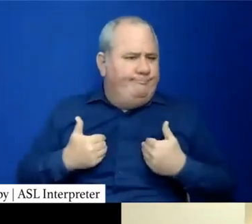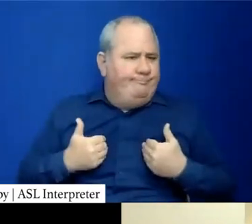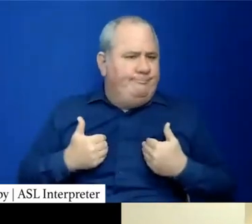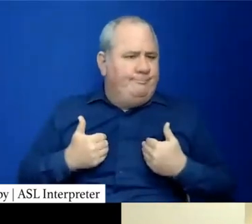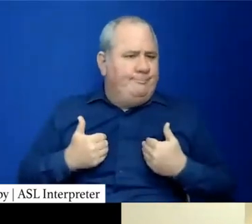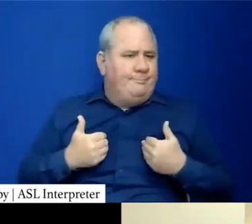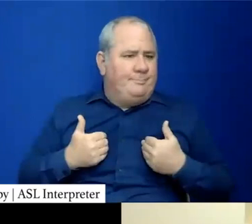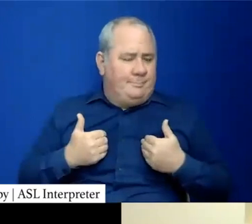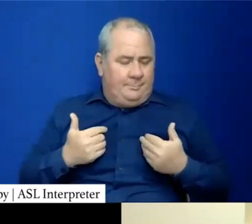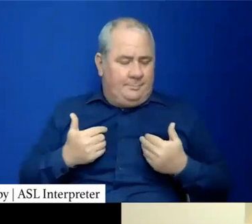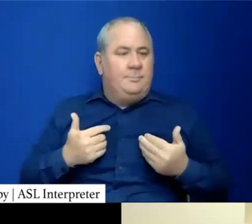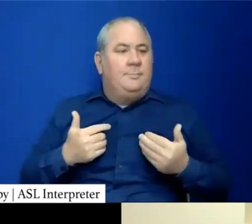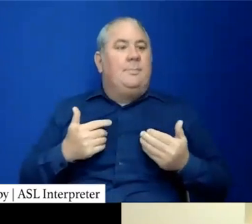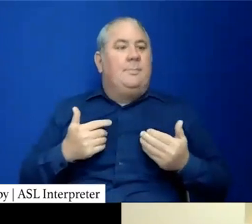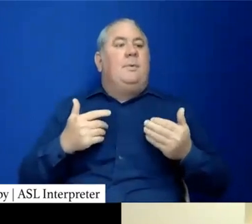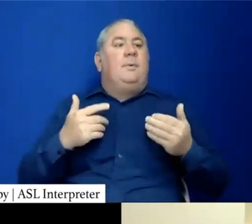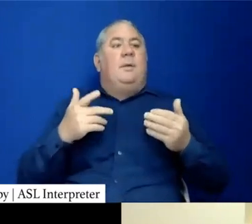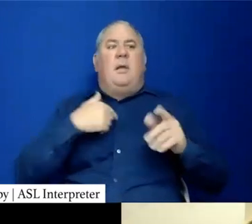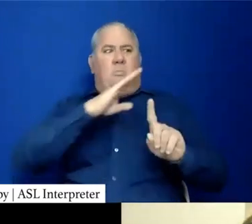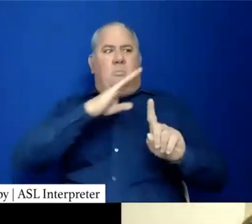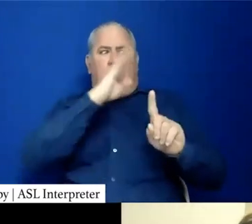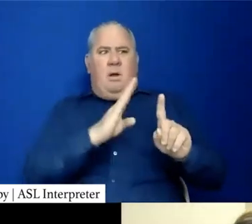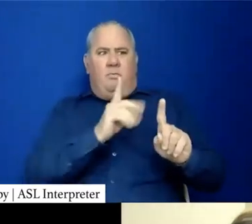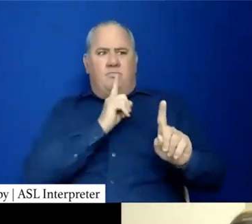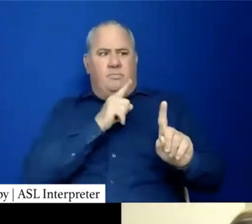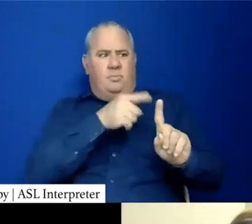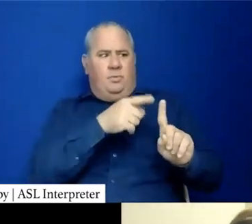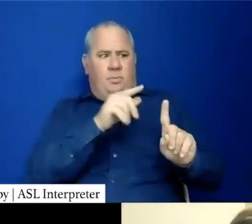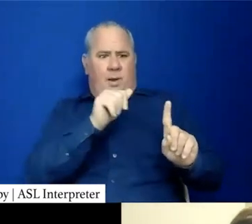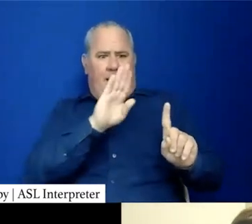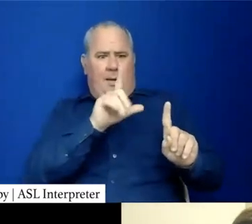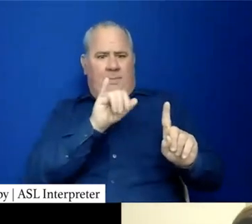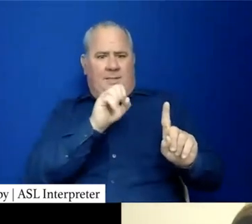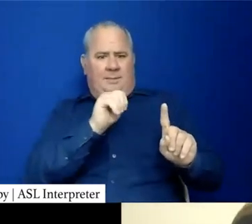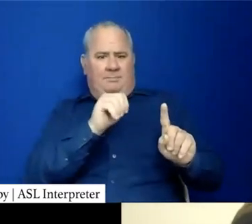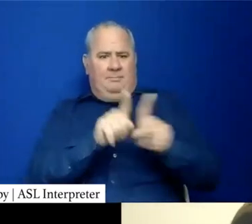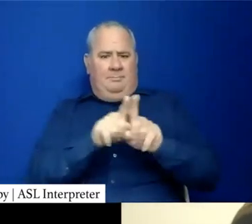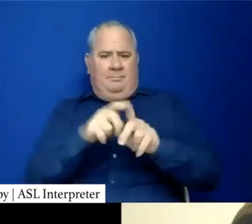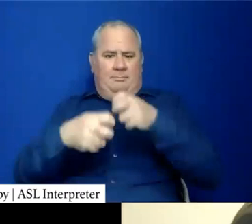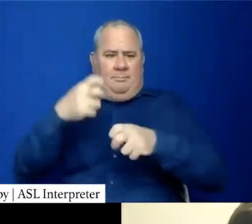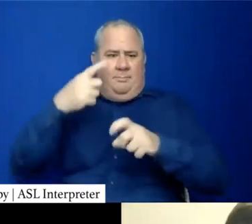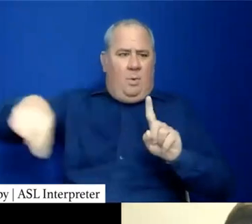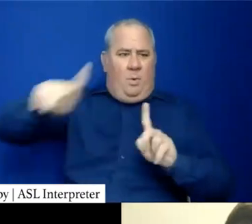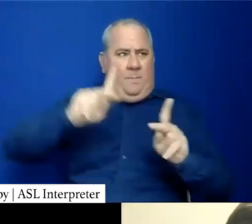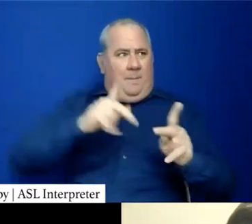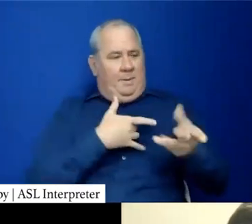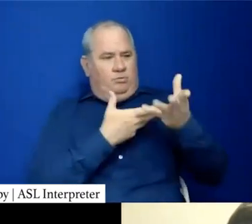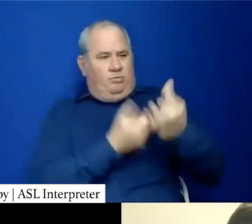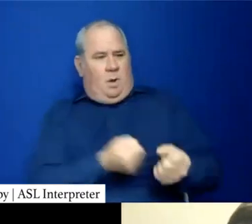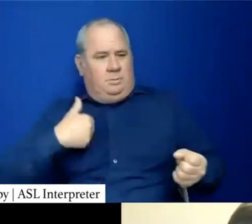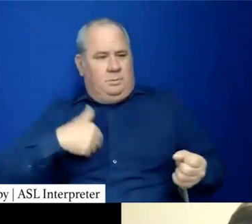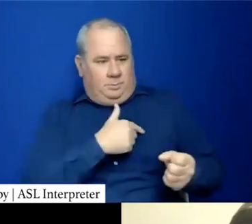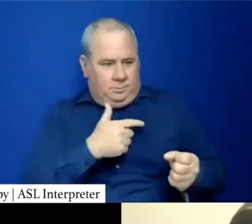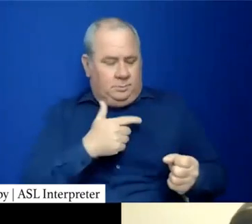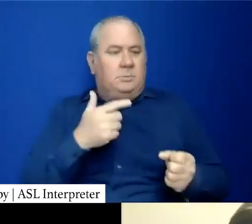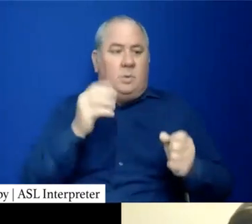not trust public health, I think, is a really good example of the work that we still have to do. So I got that in there.